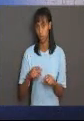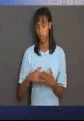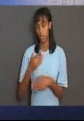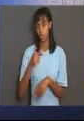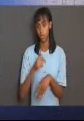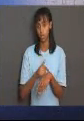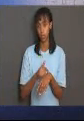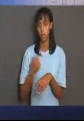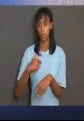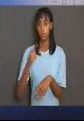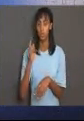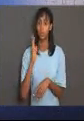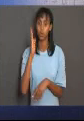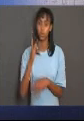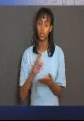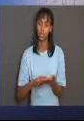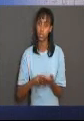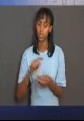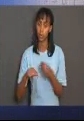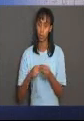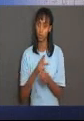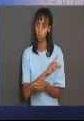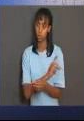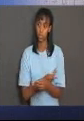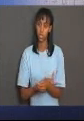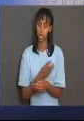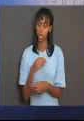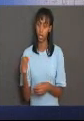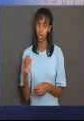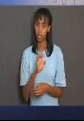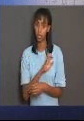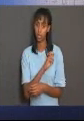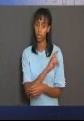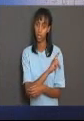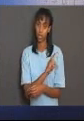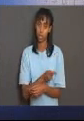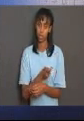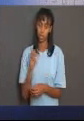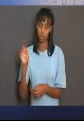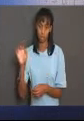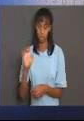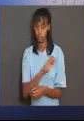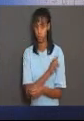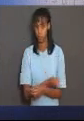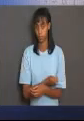Next time, you will read about potential and kinetic